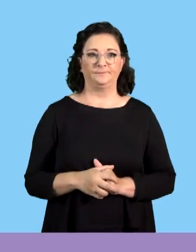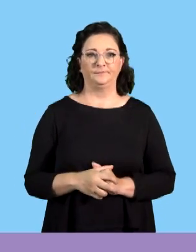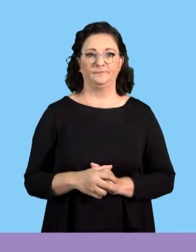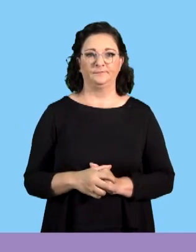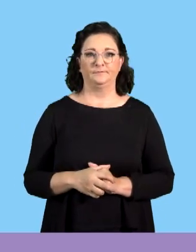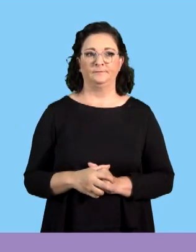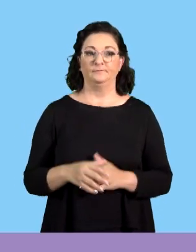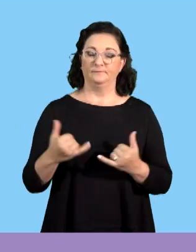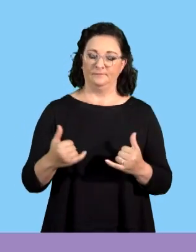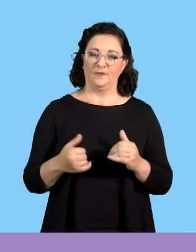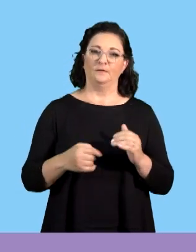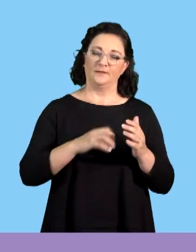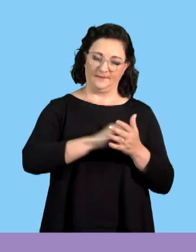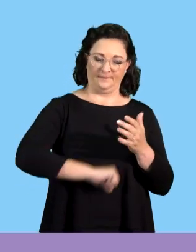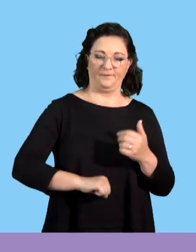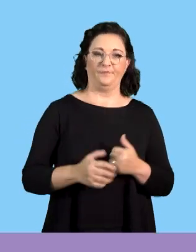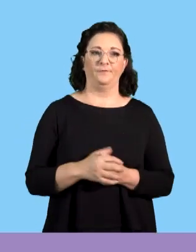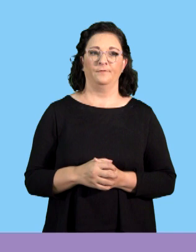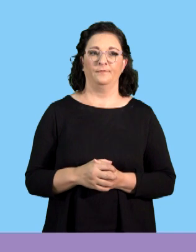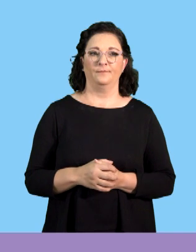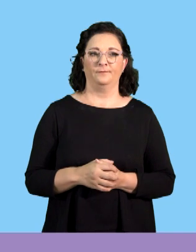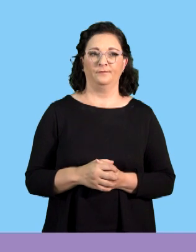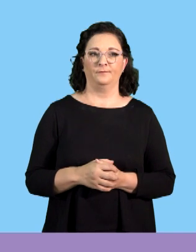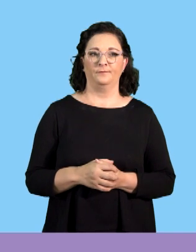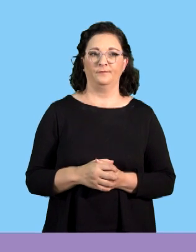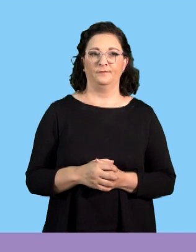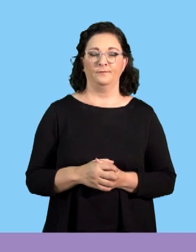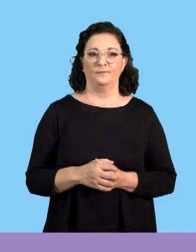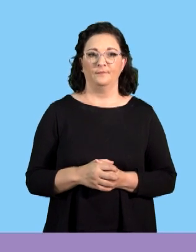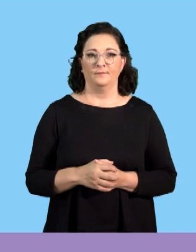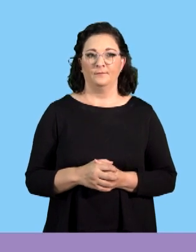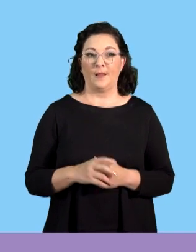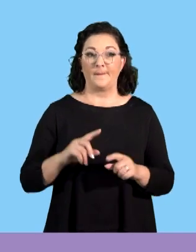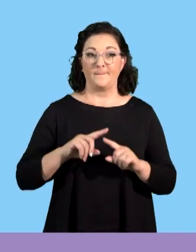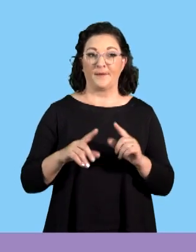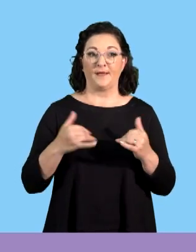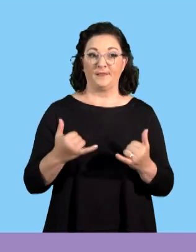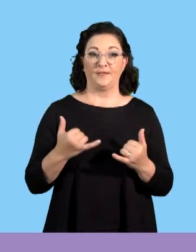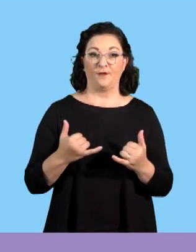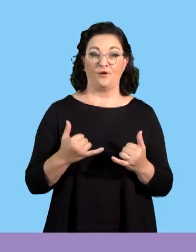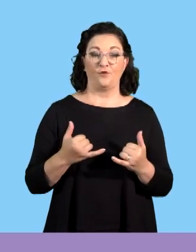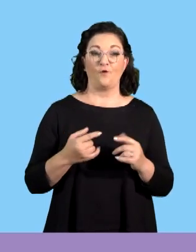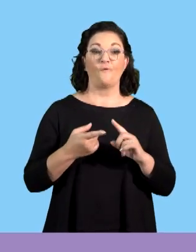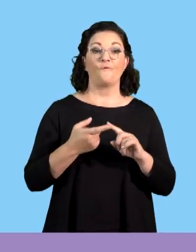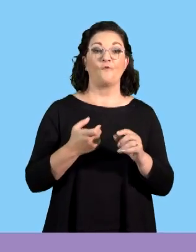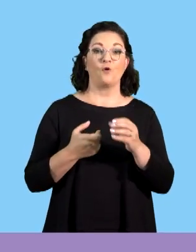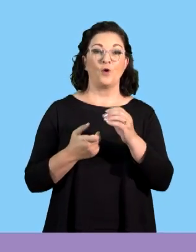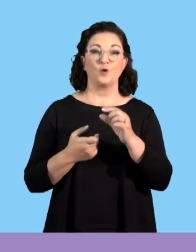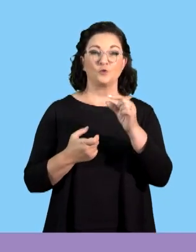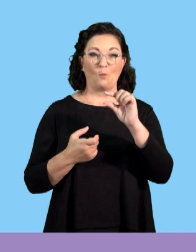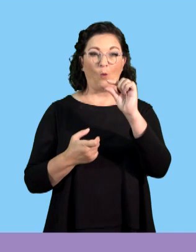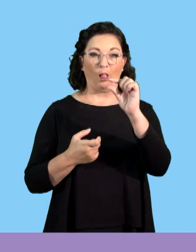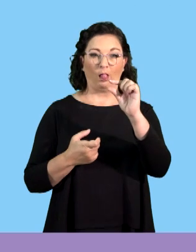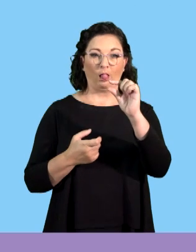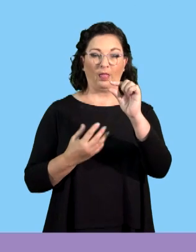21,1927. Now let's subtract. Remember what we said. If the digit you are subtracting